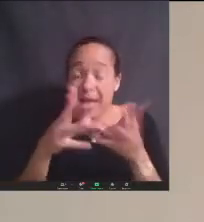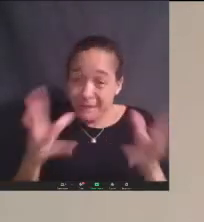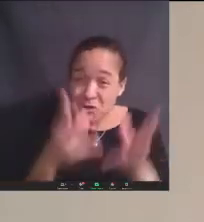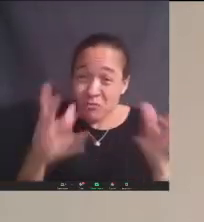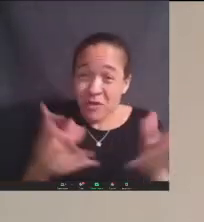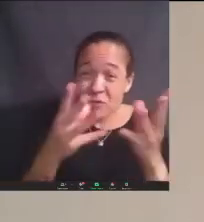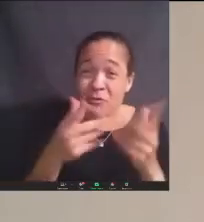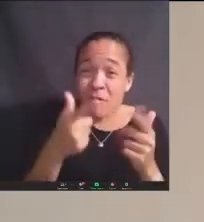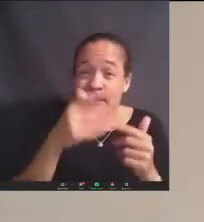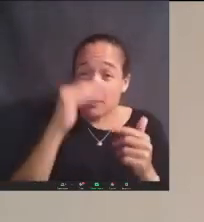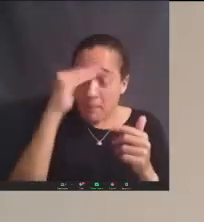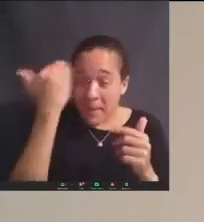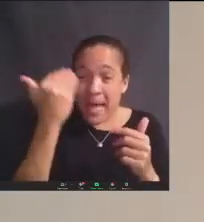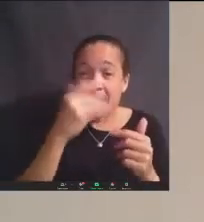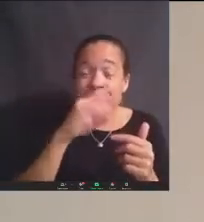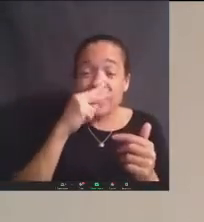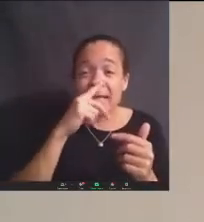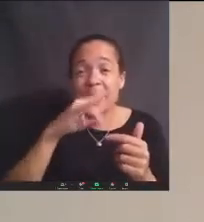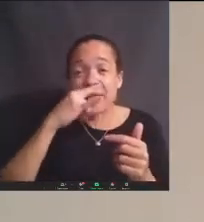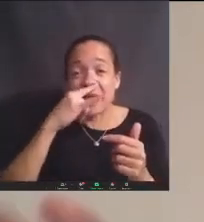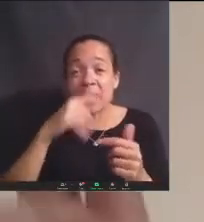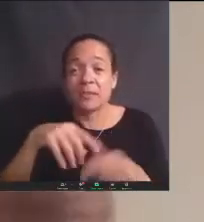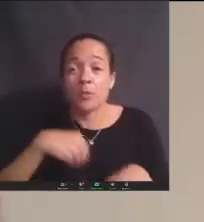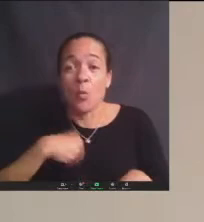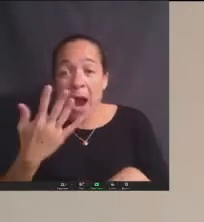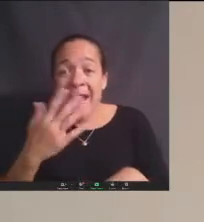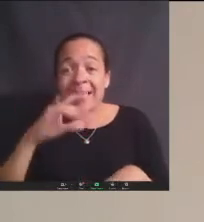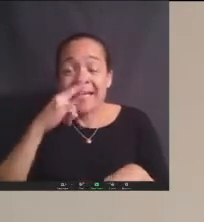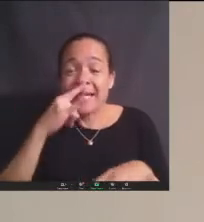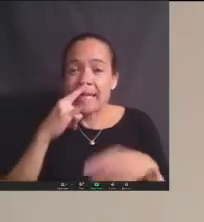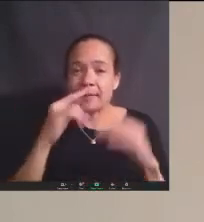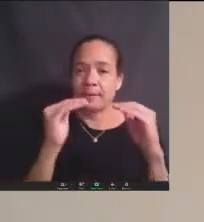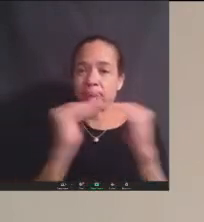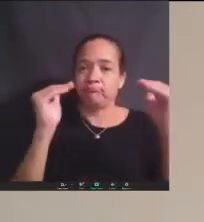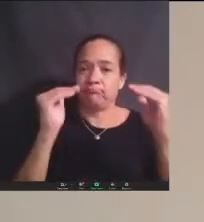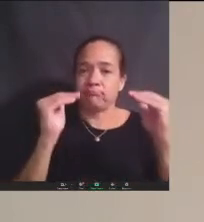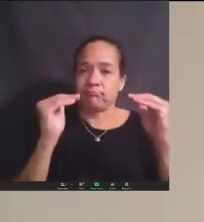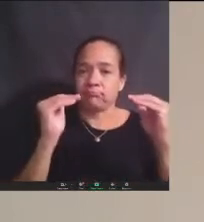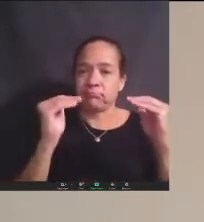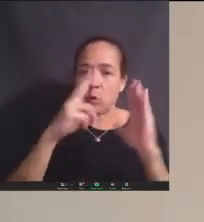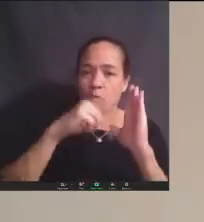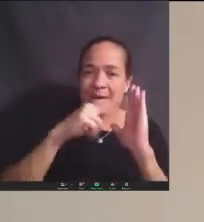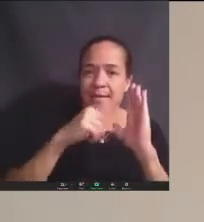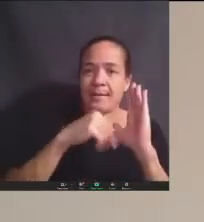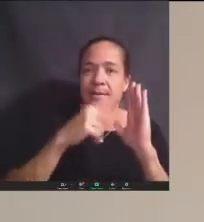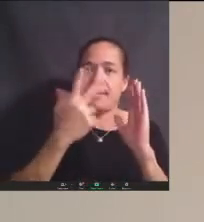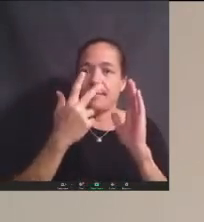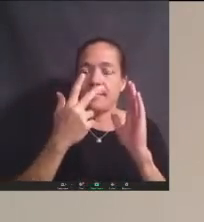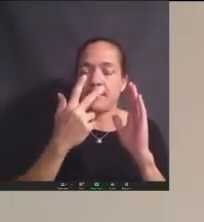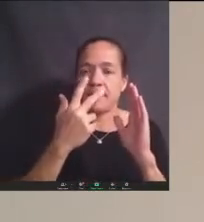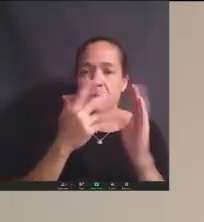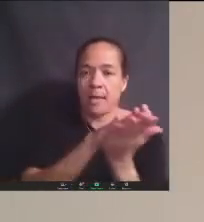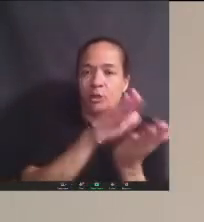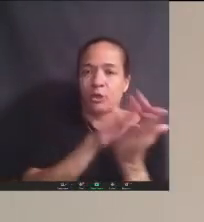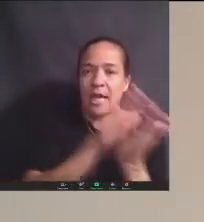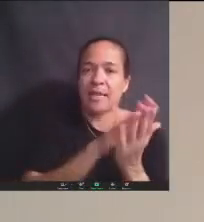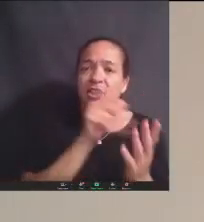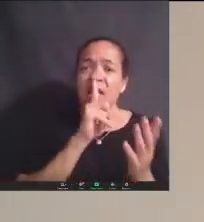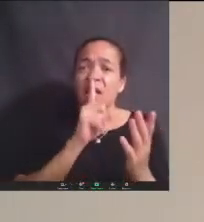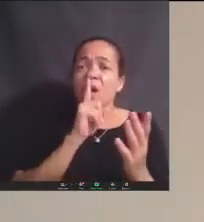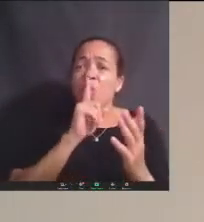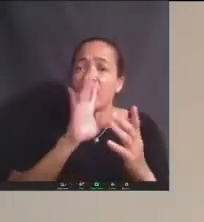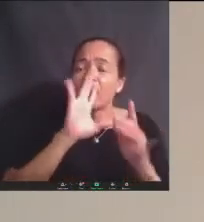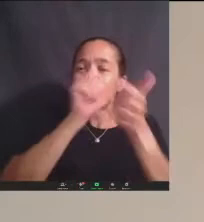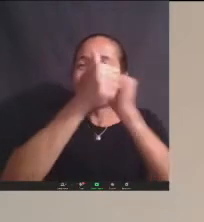be 31st in the world together. If you were to get, black health outcomes and white health outcomes to be equal, then they would